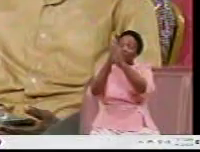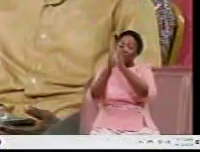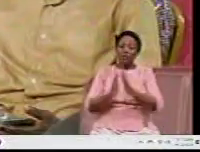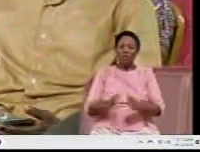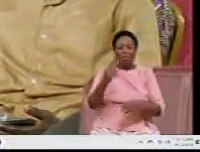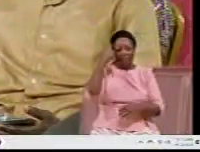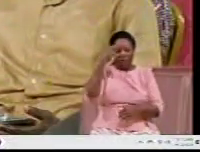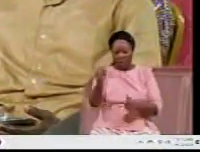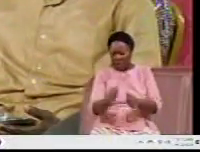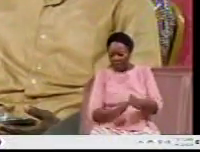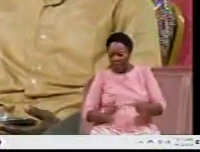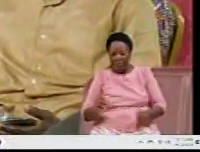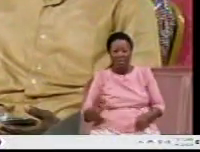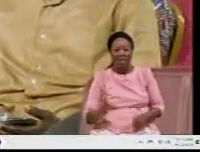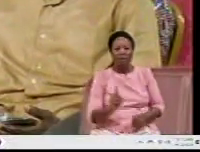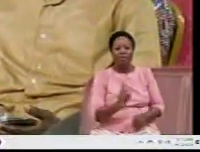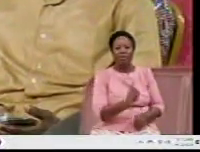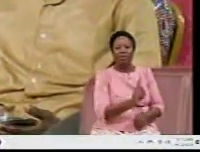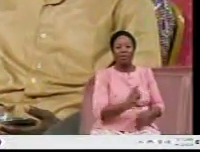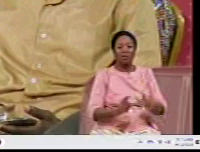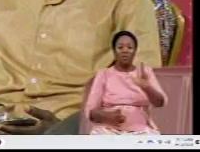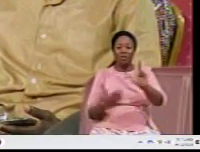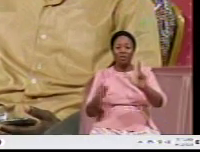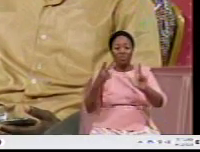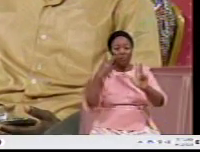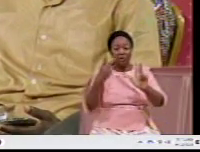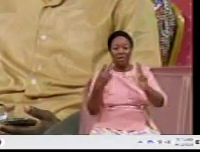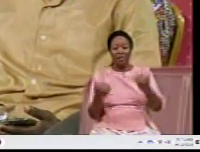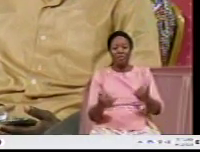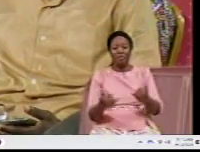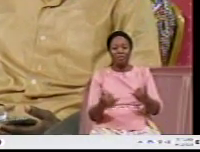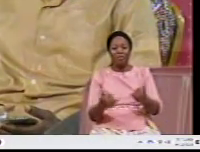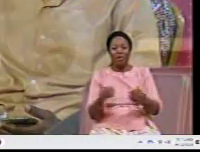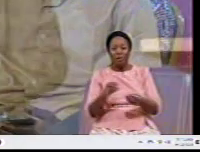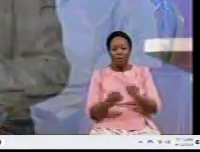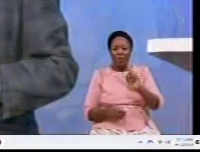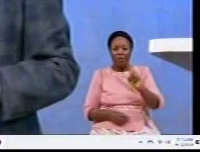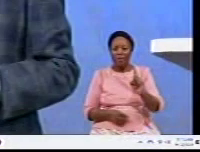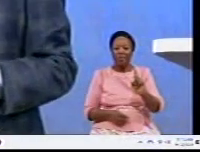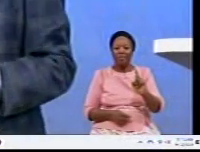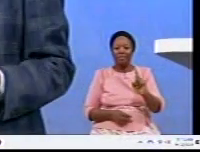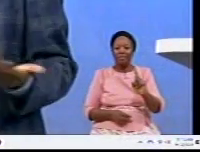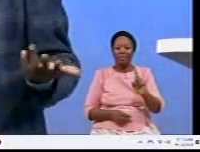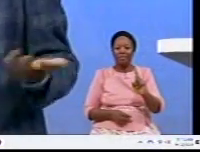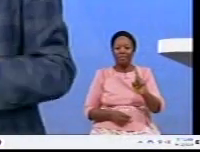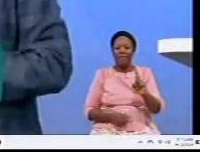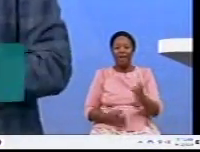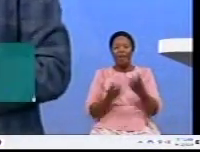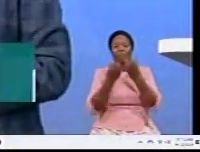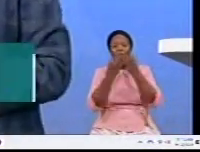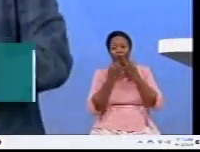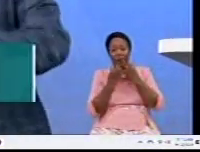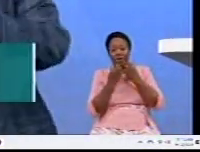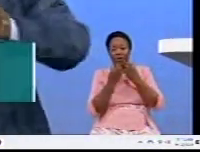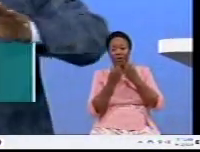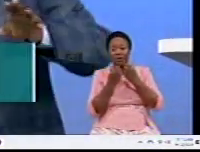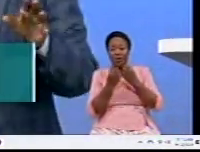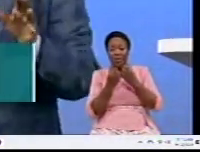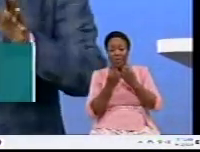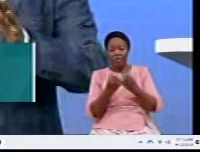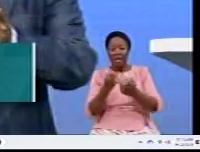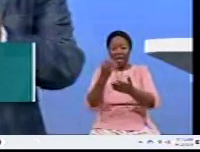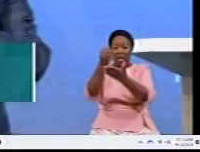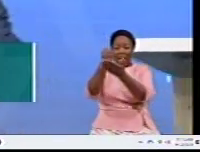every individual. Three things we're looking at. Number one, precious imputation for